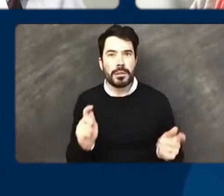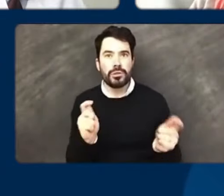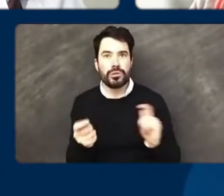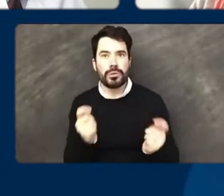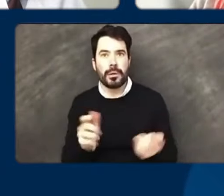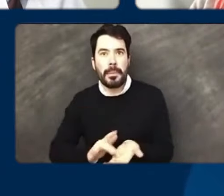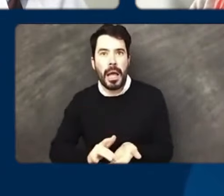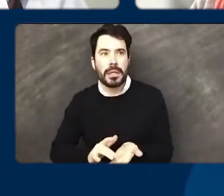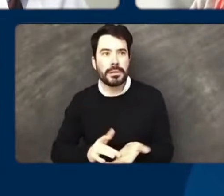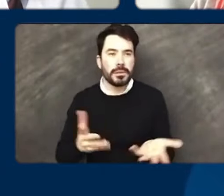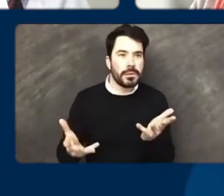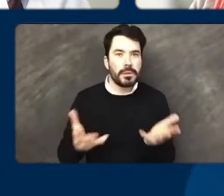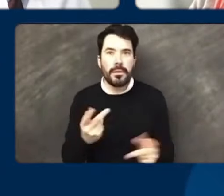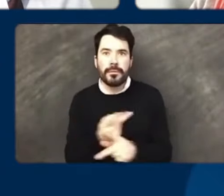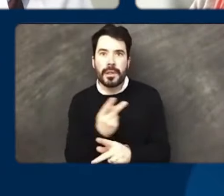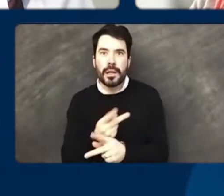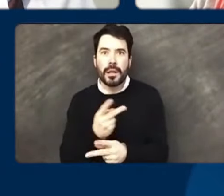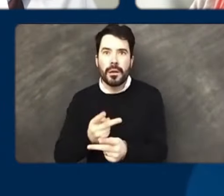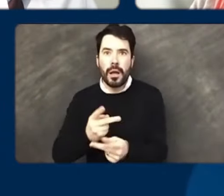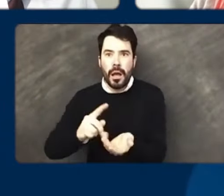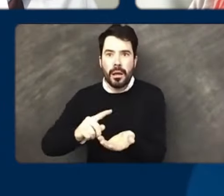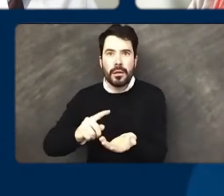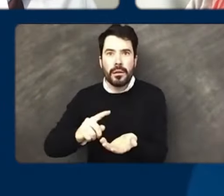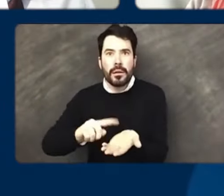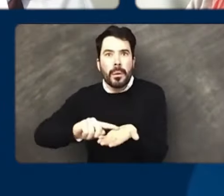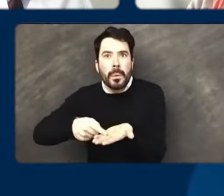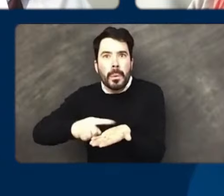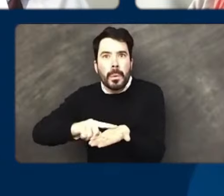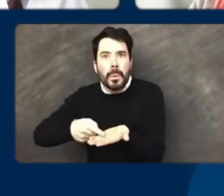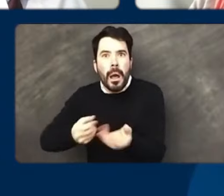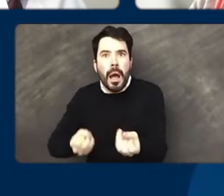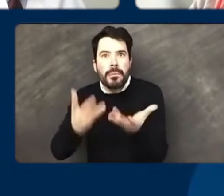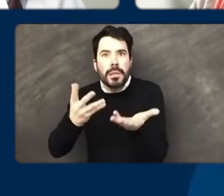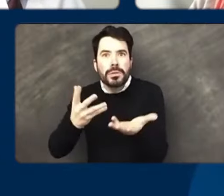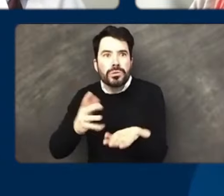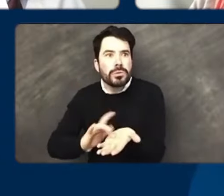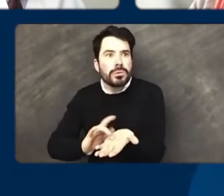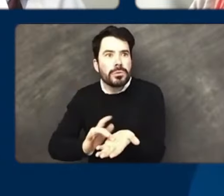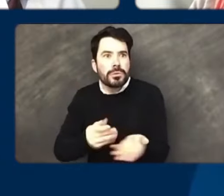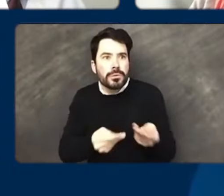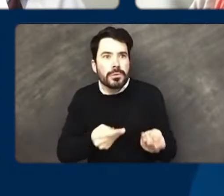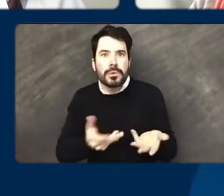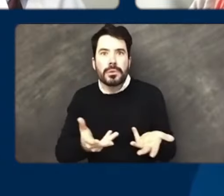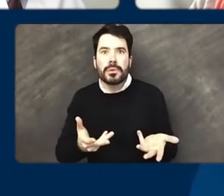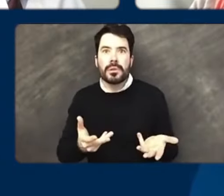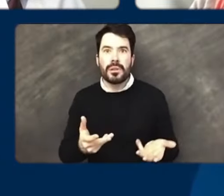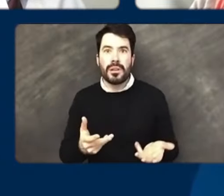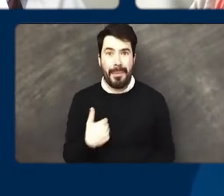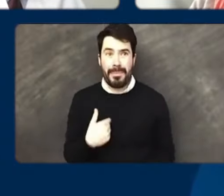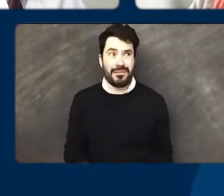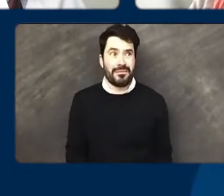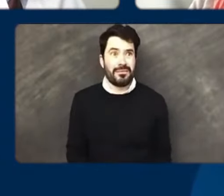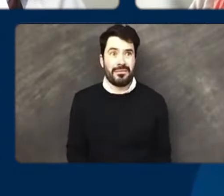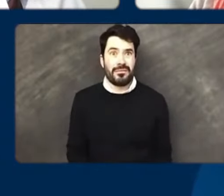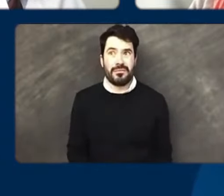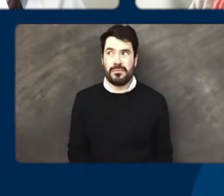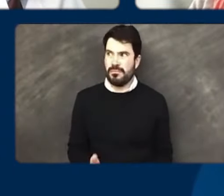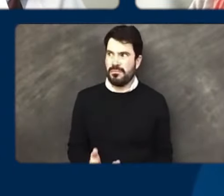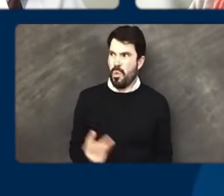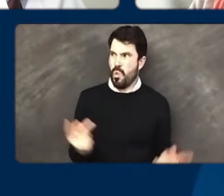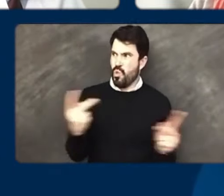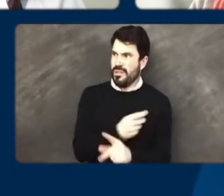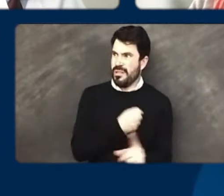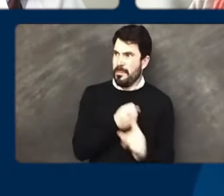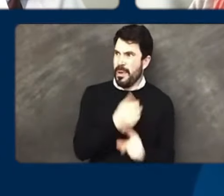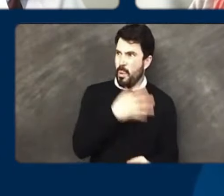on dosing strategies. I personally do not know of more common side effects for women. I don't know if John or if